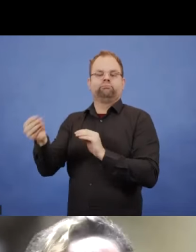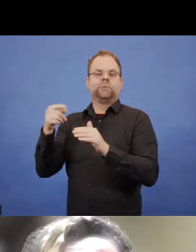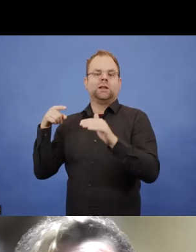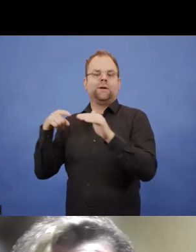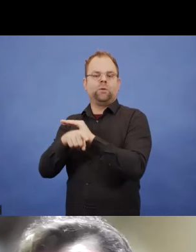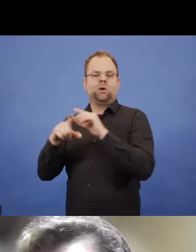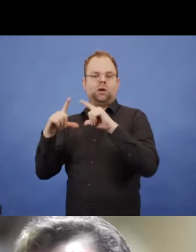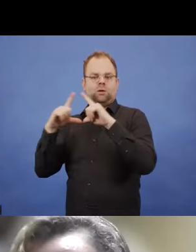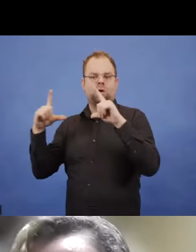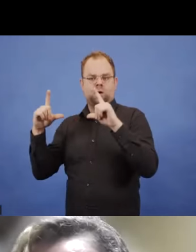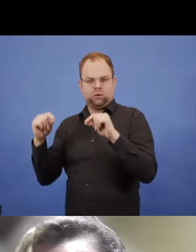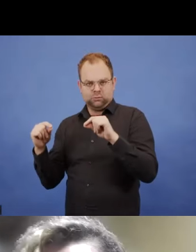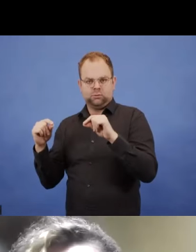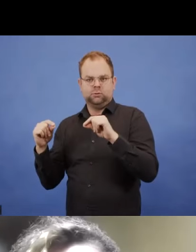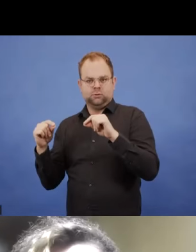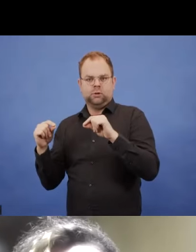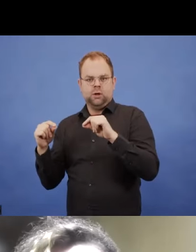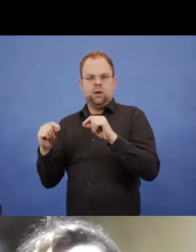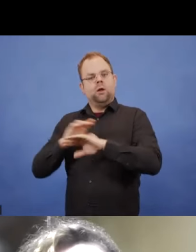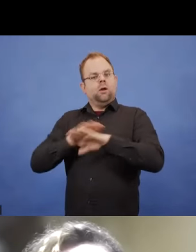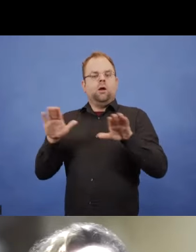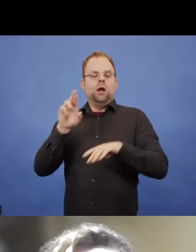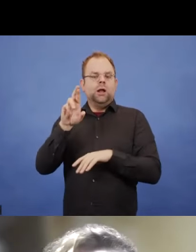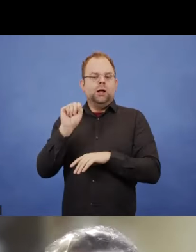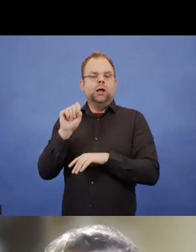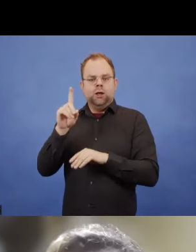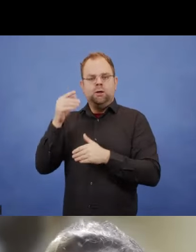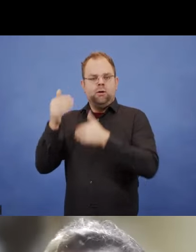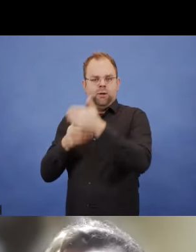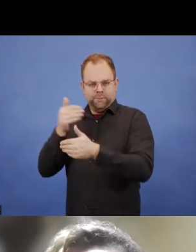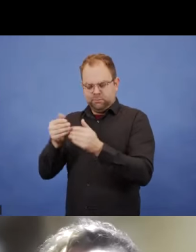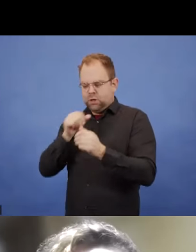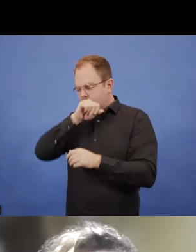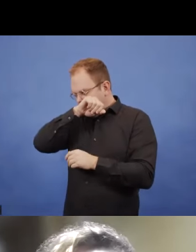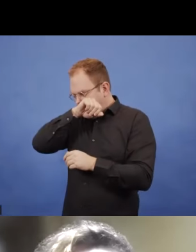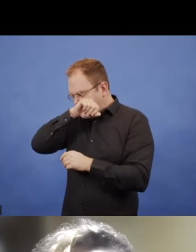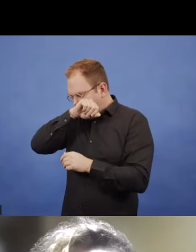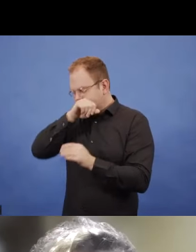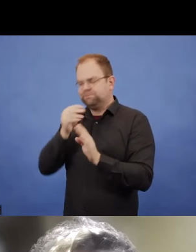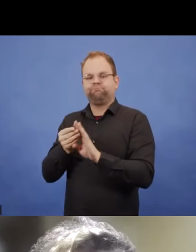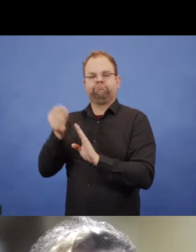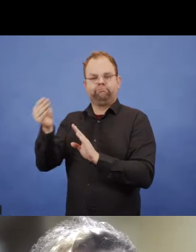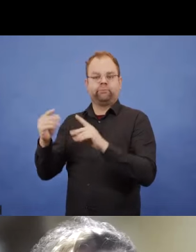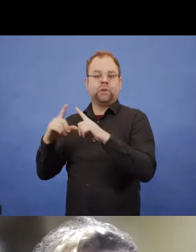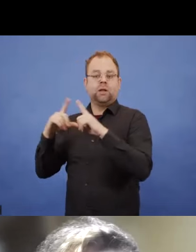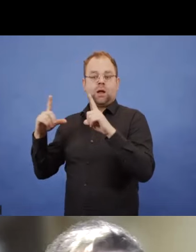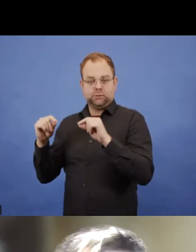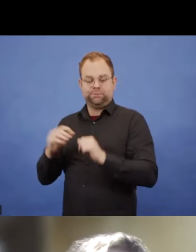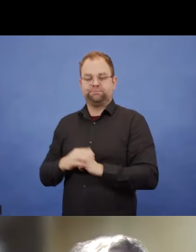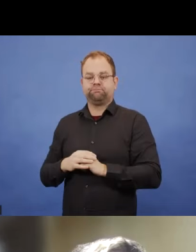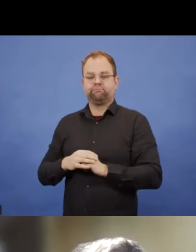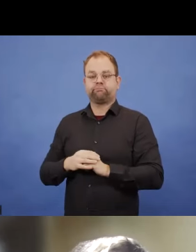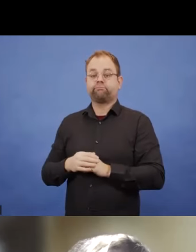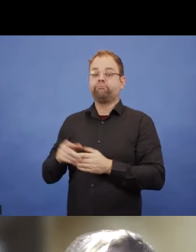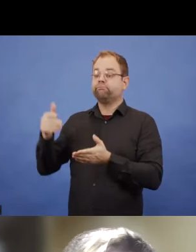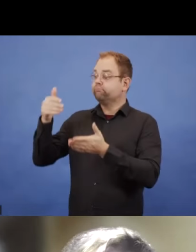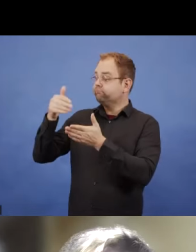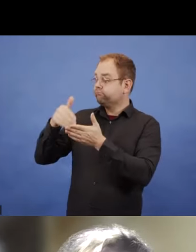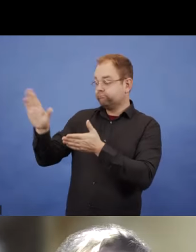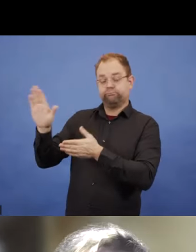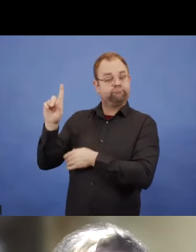be an appeal interview based on the circumstances, and their claim can be reconsidered on appeal. So throughout